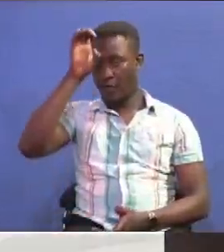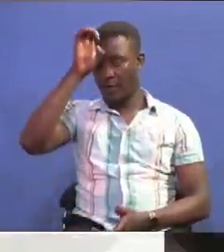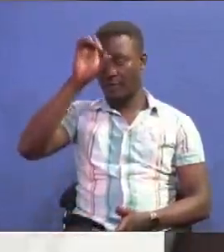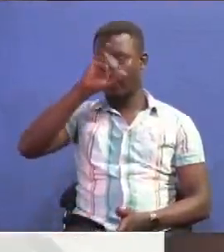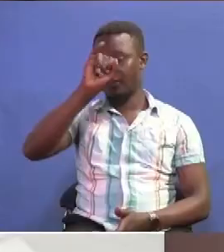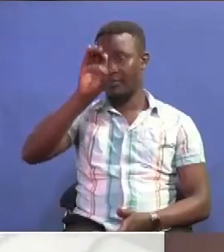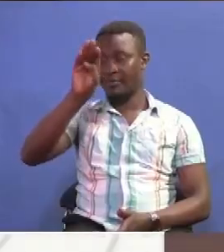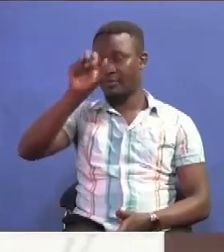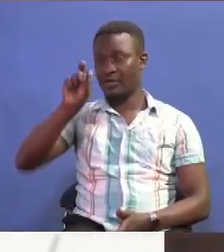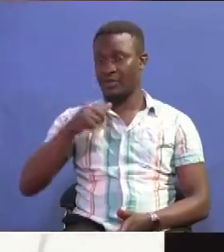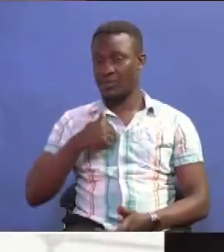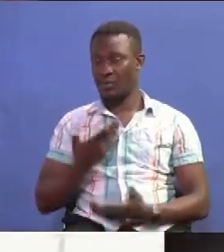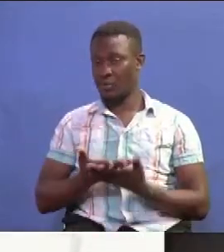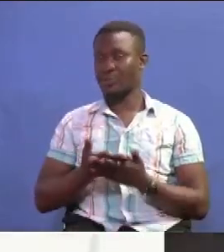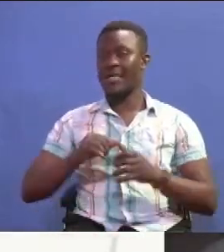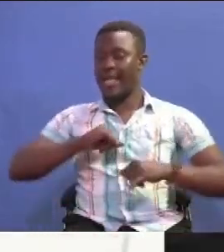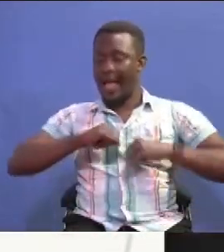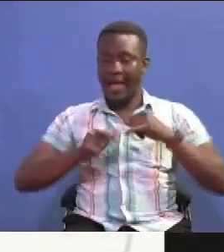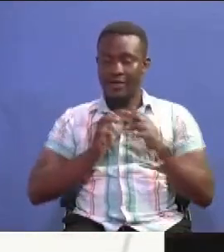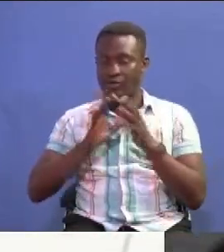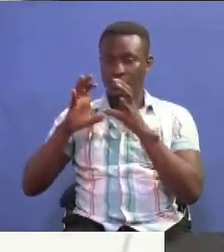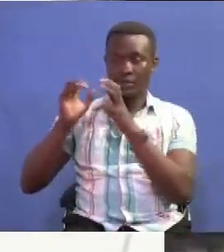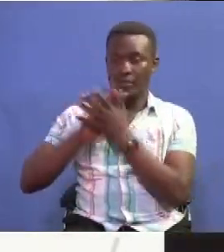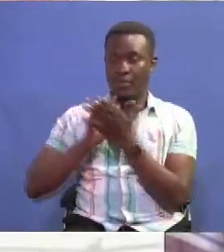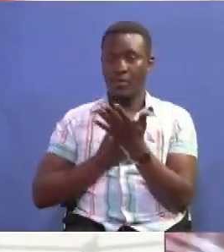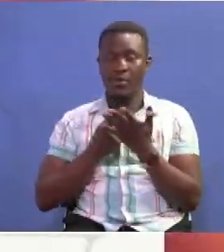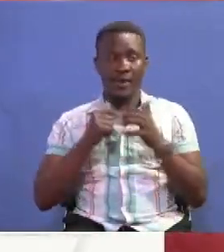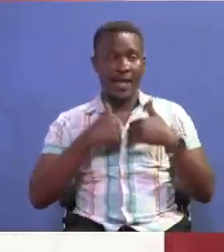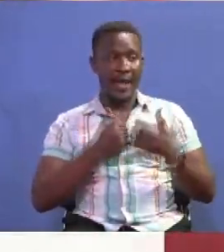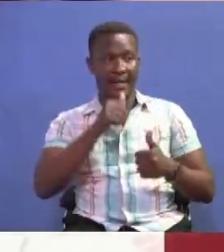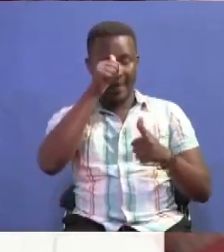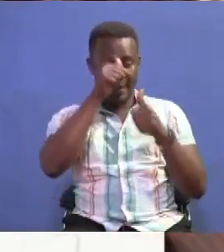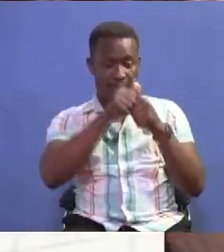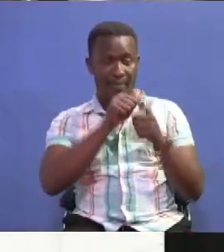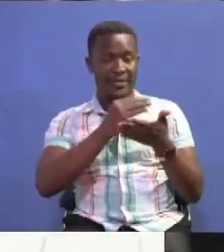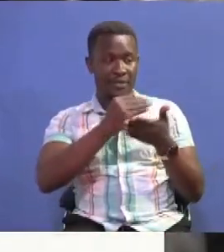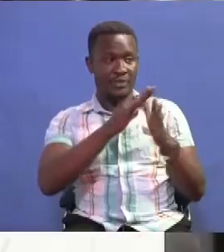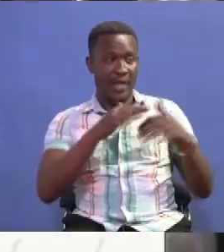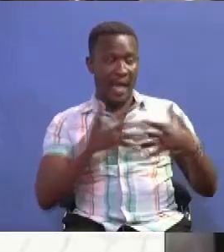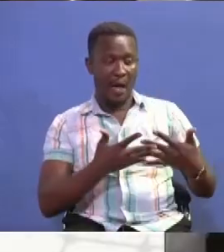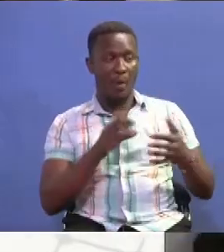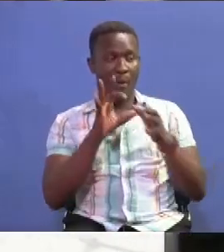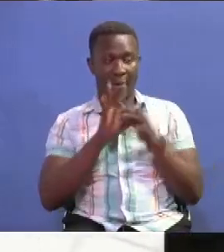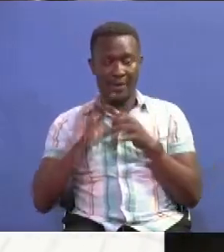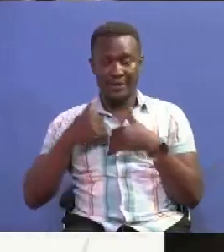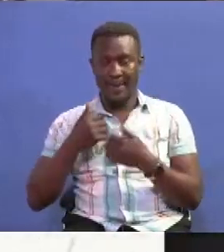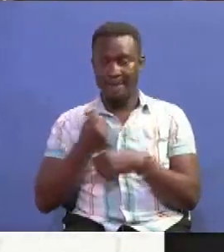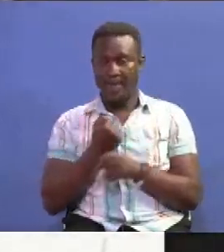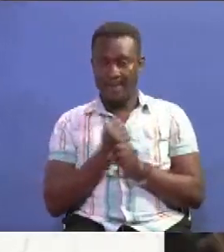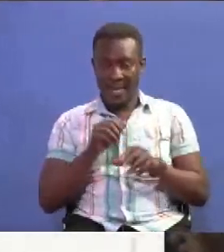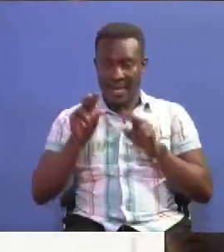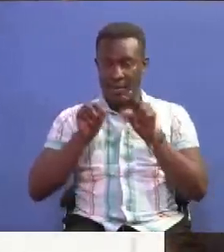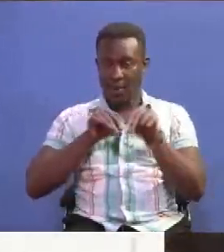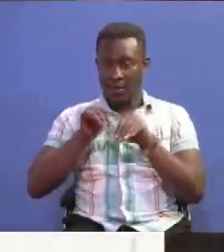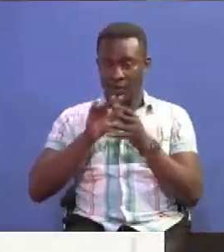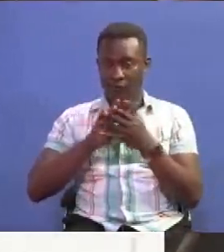James Biu, was excited to celebrate the Cultural Week and reminded the students of how culture enhances quality of